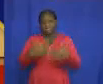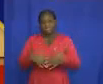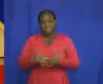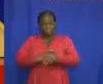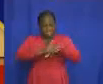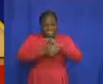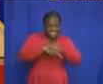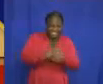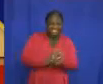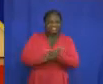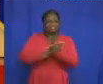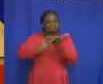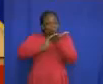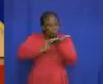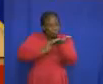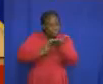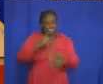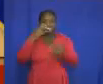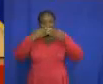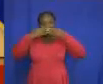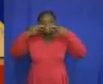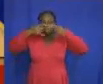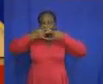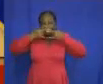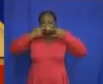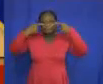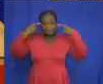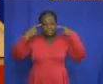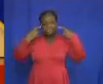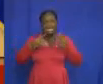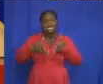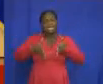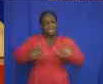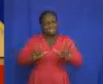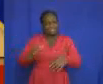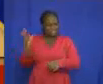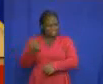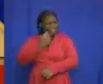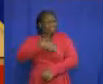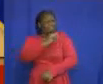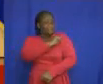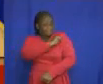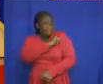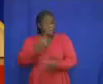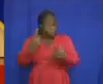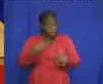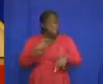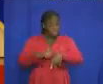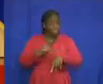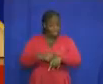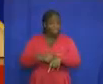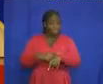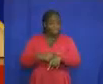hygiene and mask-wearing protocols. Let us take the vaccine when it gets to our turn, and